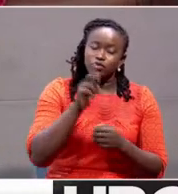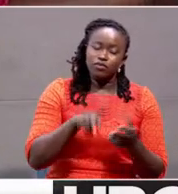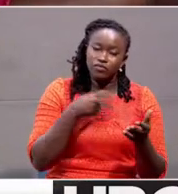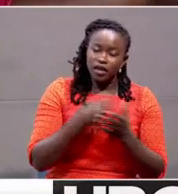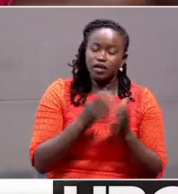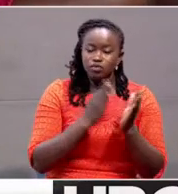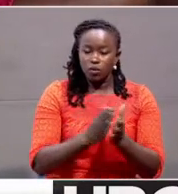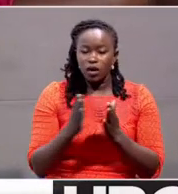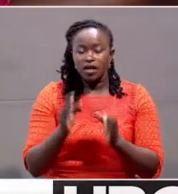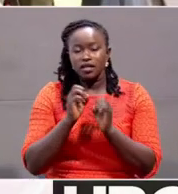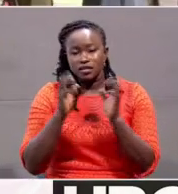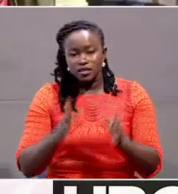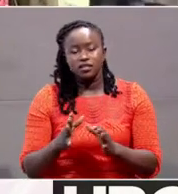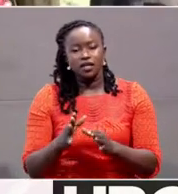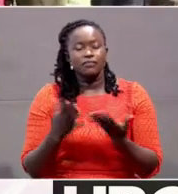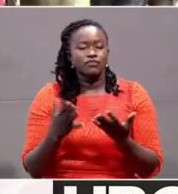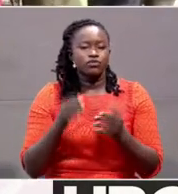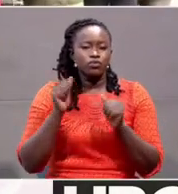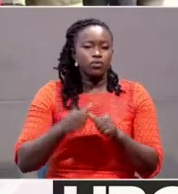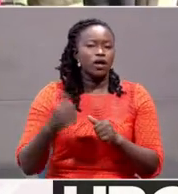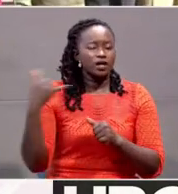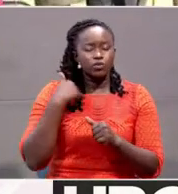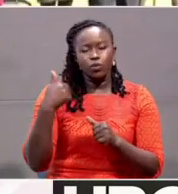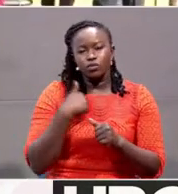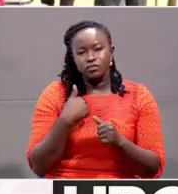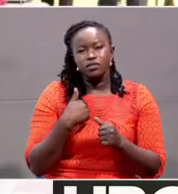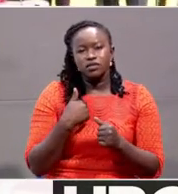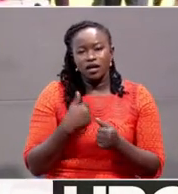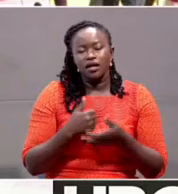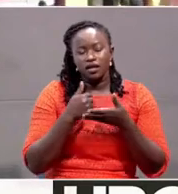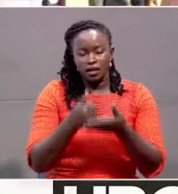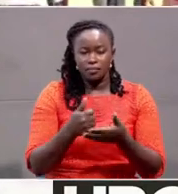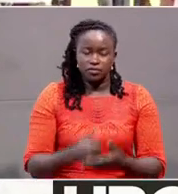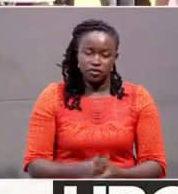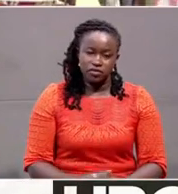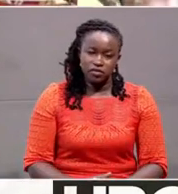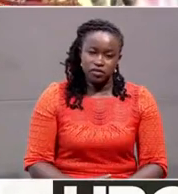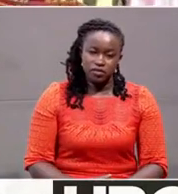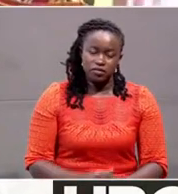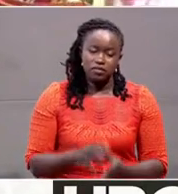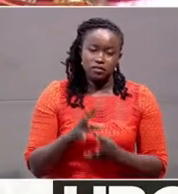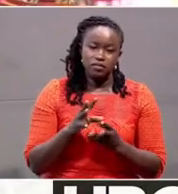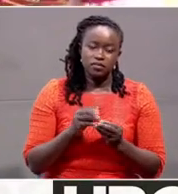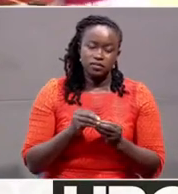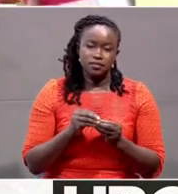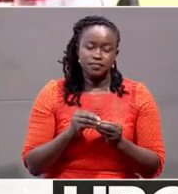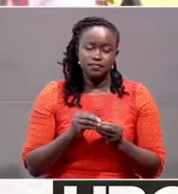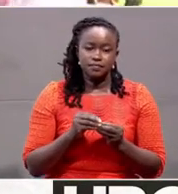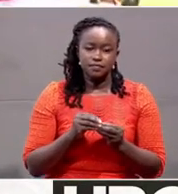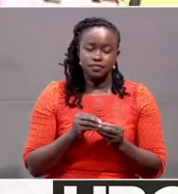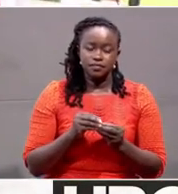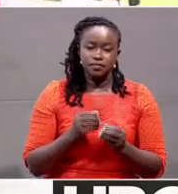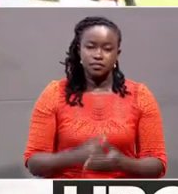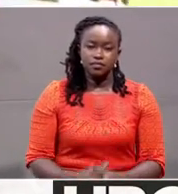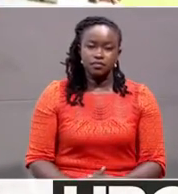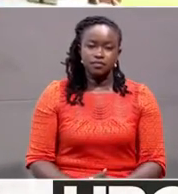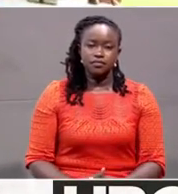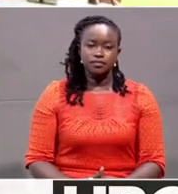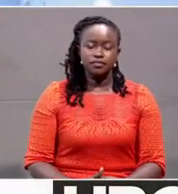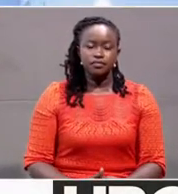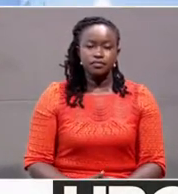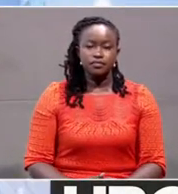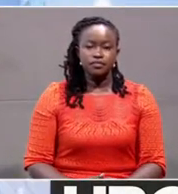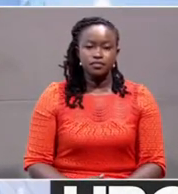teachers, call me, I'll help you. I'm Nafka Farida and Abdul Nasir Wama in Kampala.